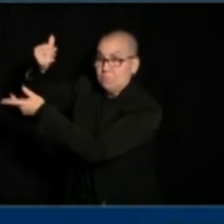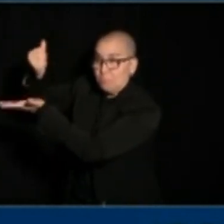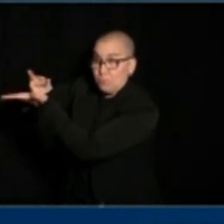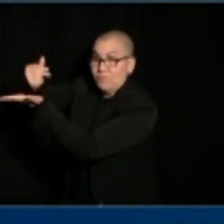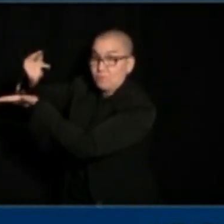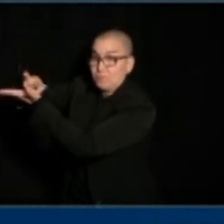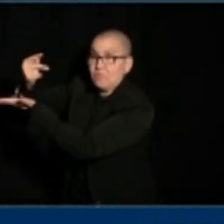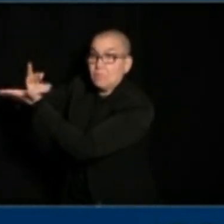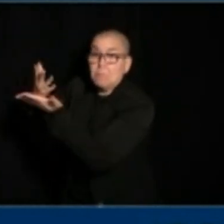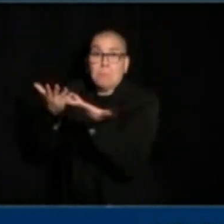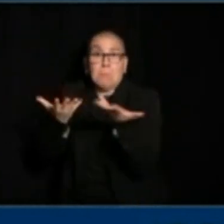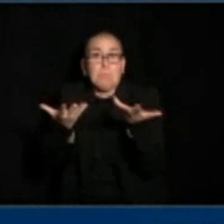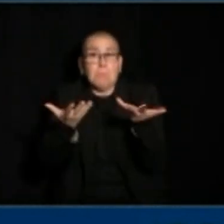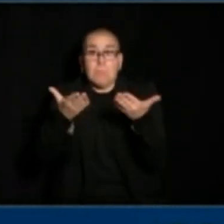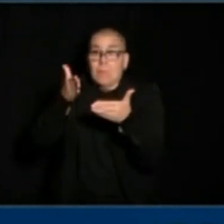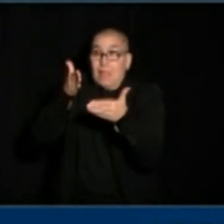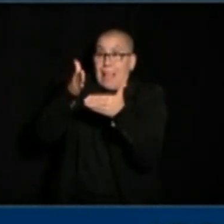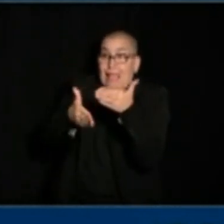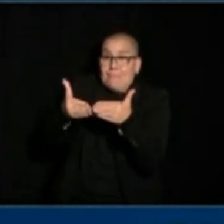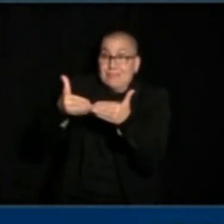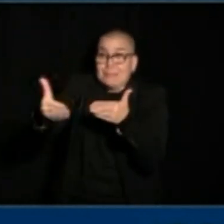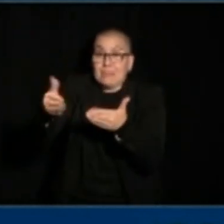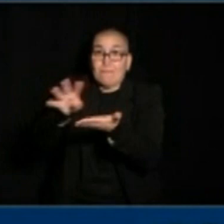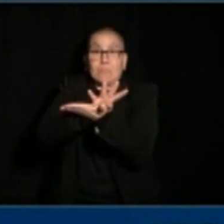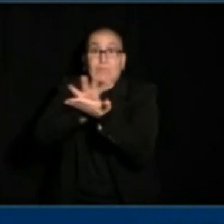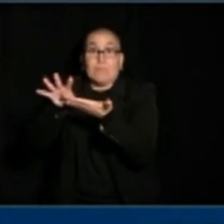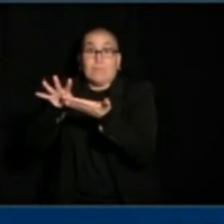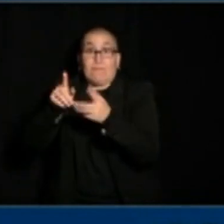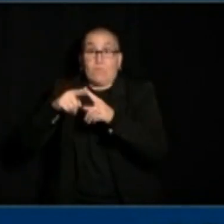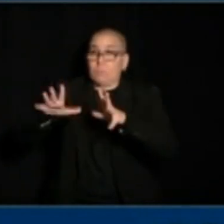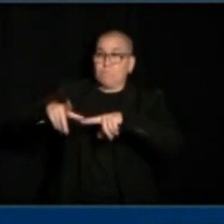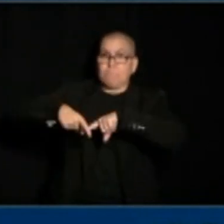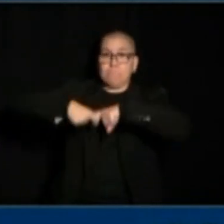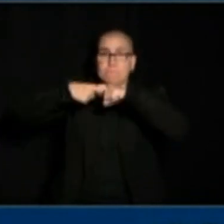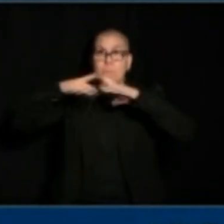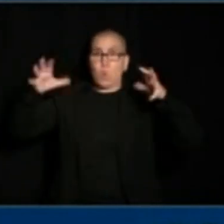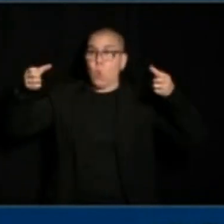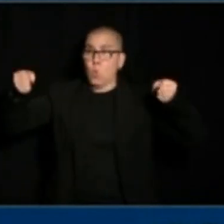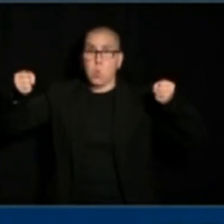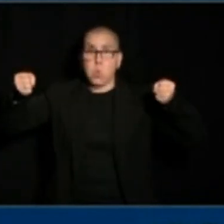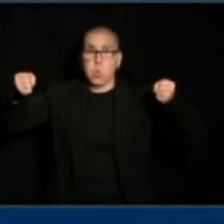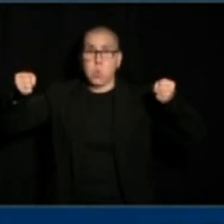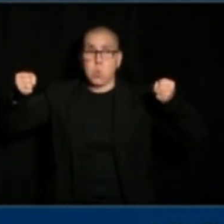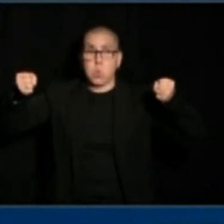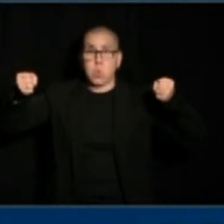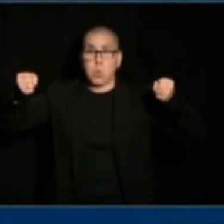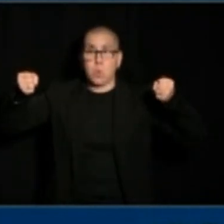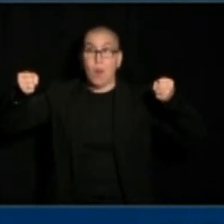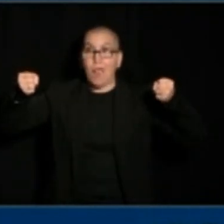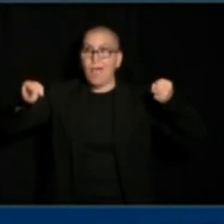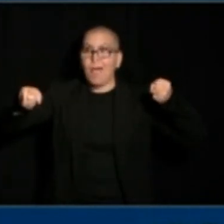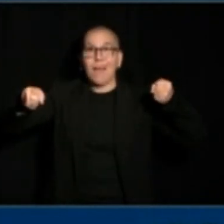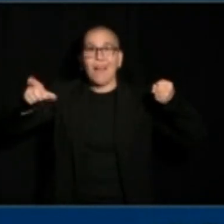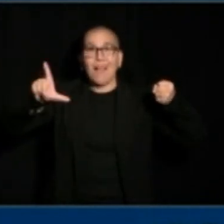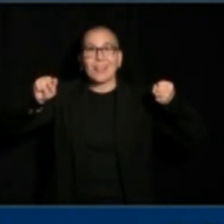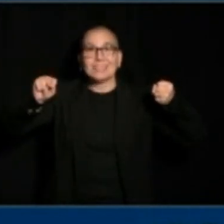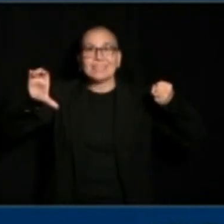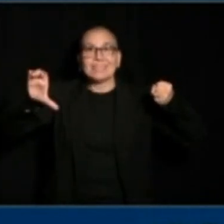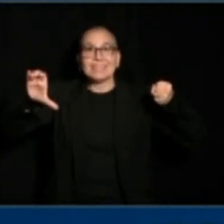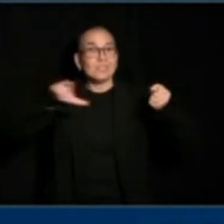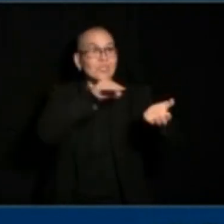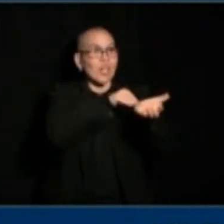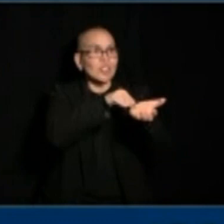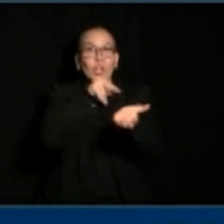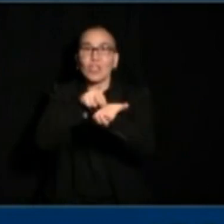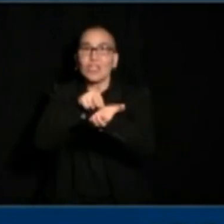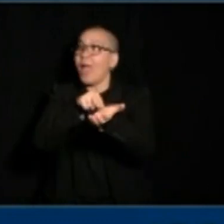4-week pause in our long-term care facilities and our frontline healthcare providers. And Minnesota is ready to go through and